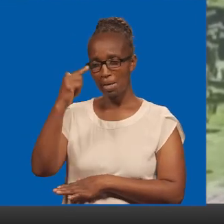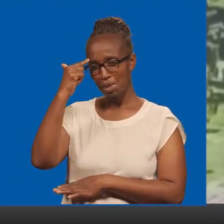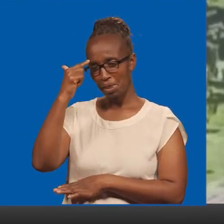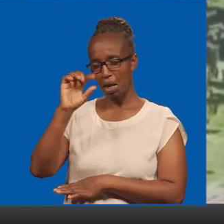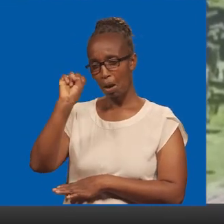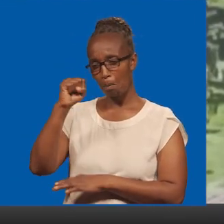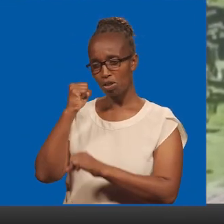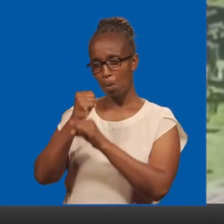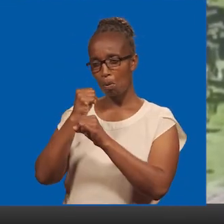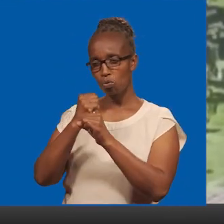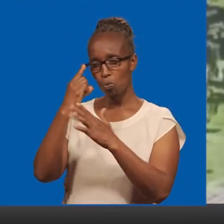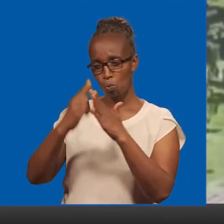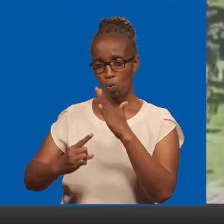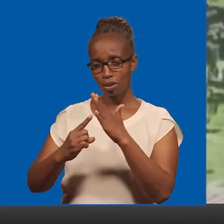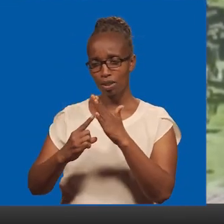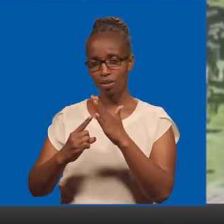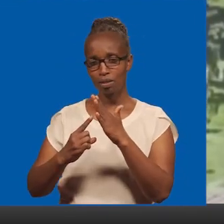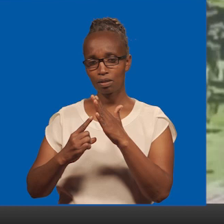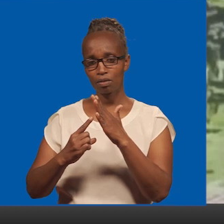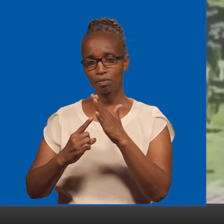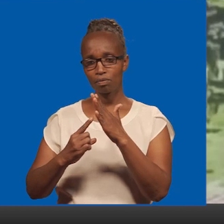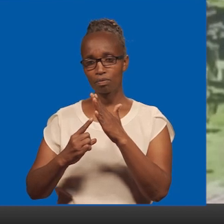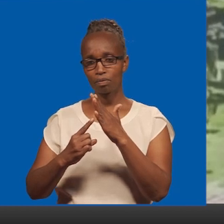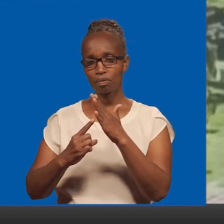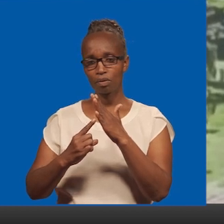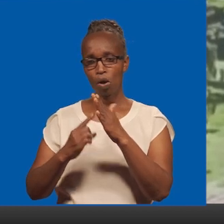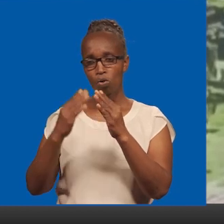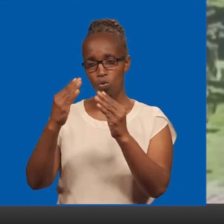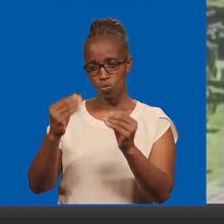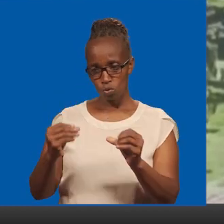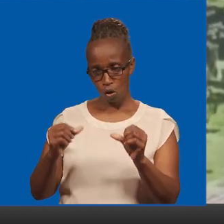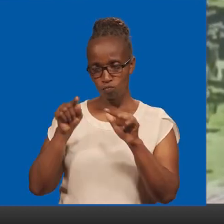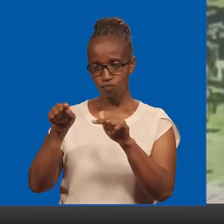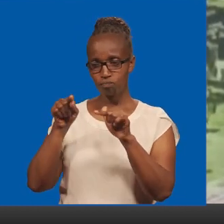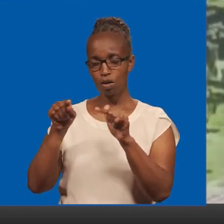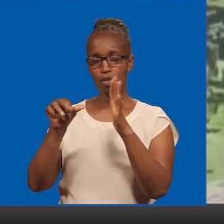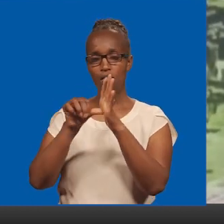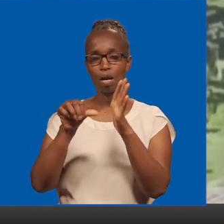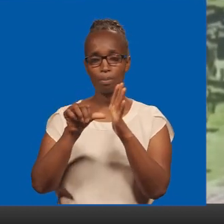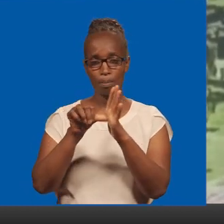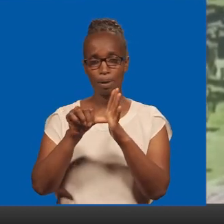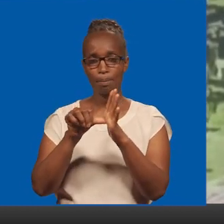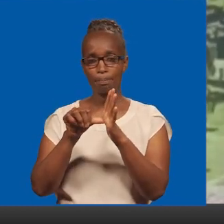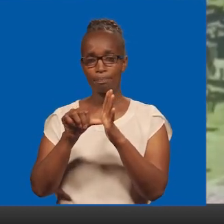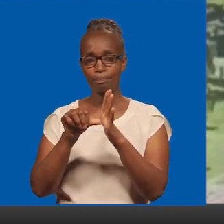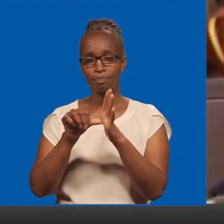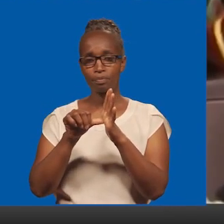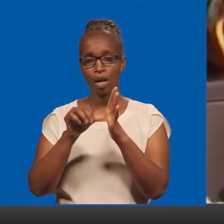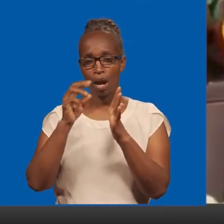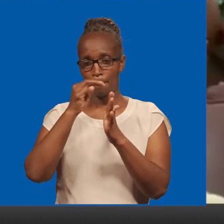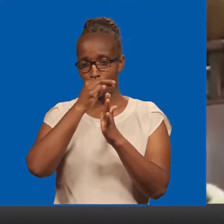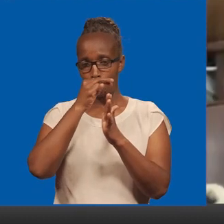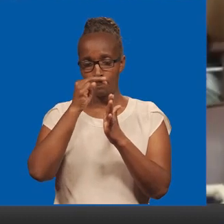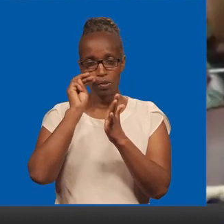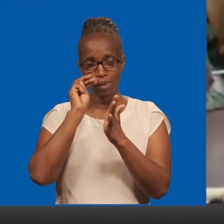out what we shall do as a collective to sort out some of these problems.